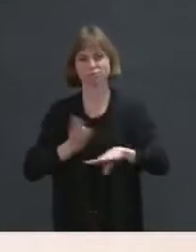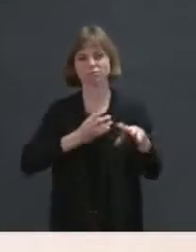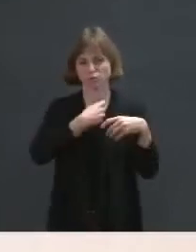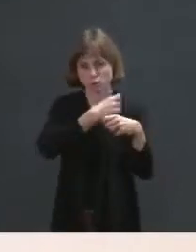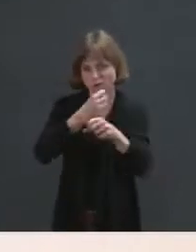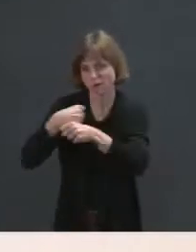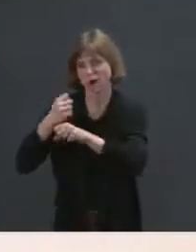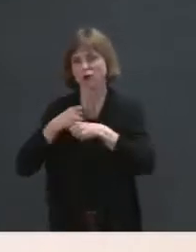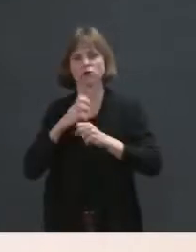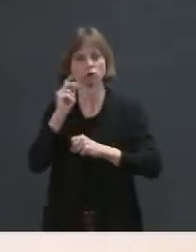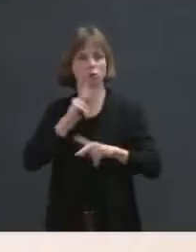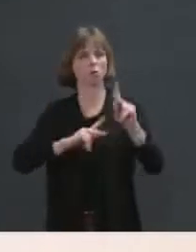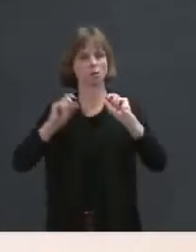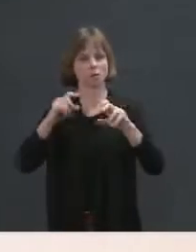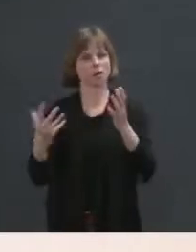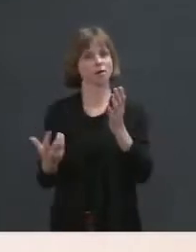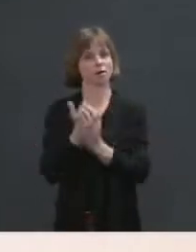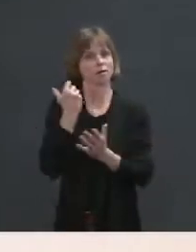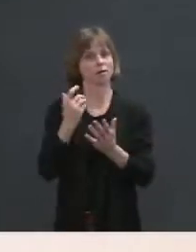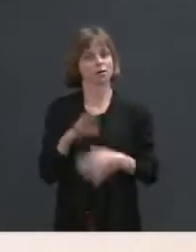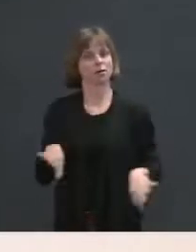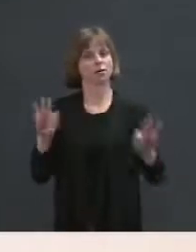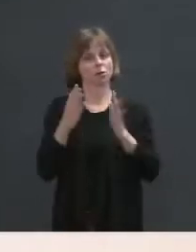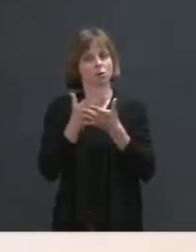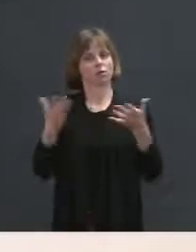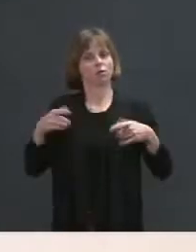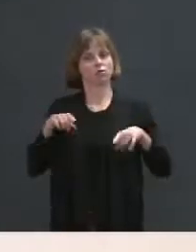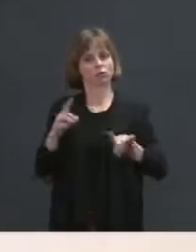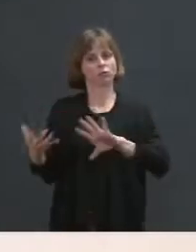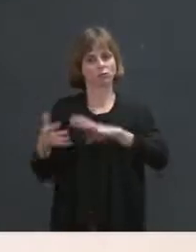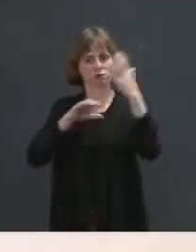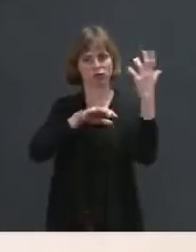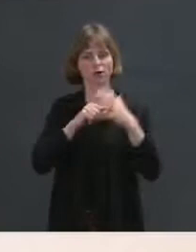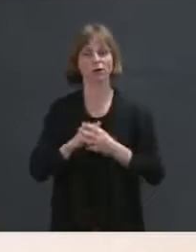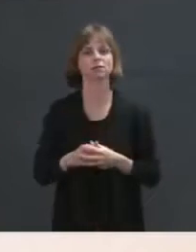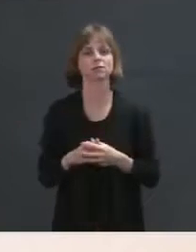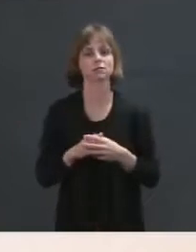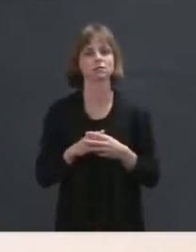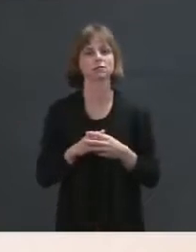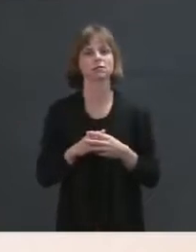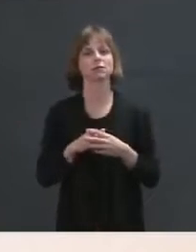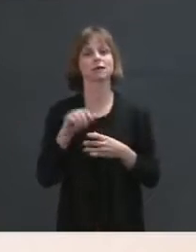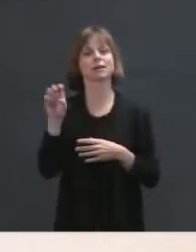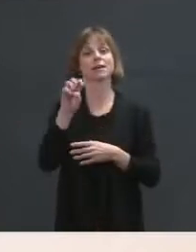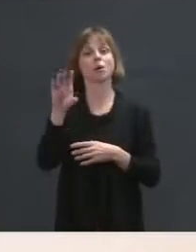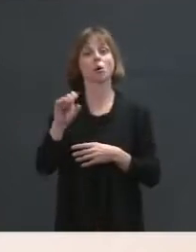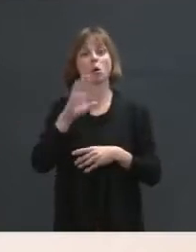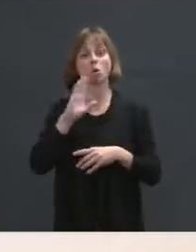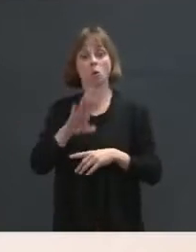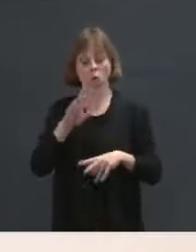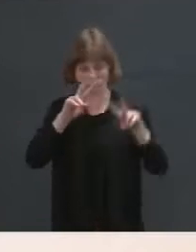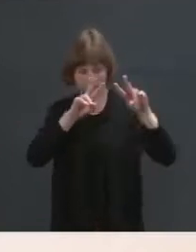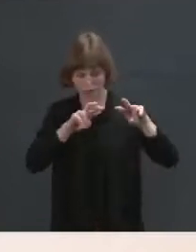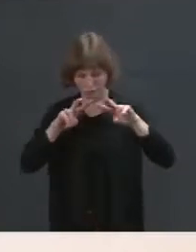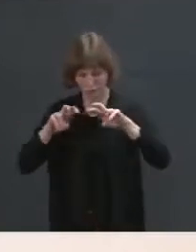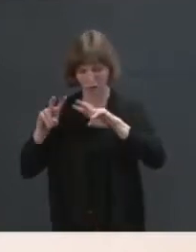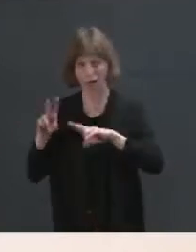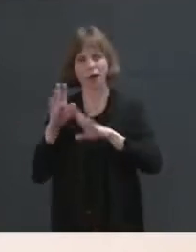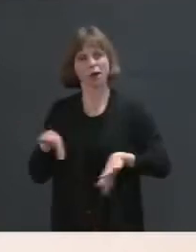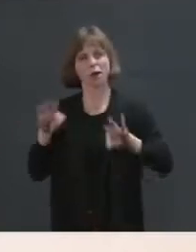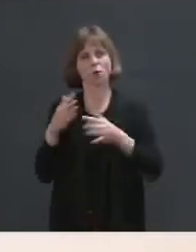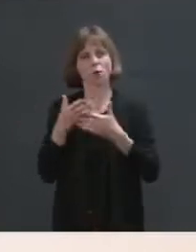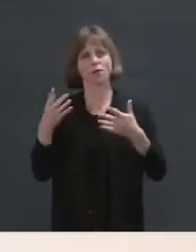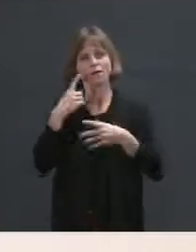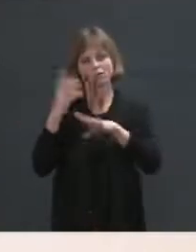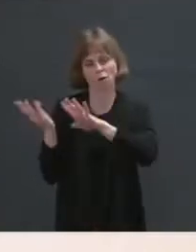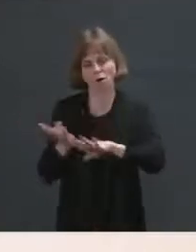and services in times of crisis. The EO will direct immediate 100-day reviews of supply chains for critical products that go into everything